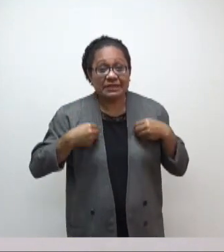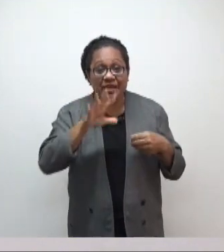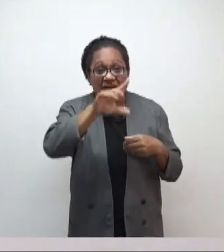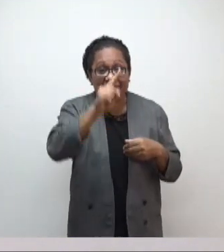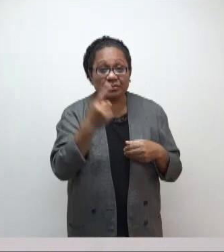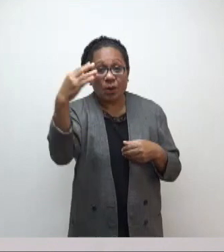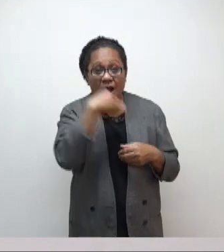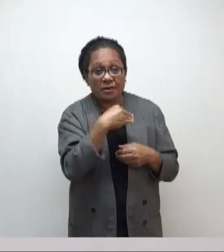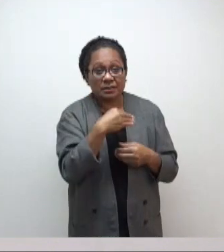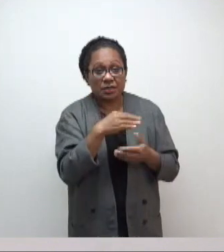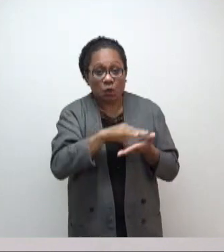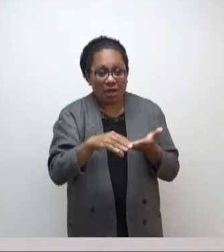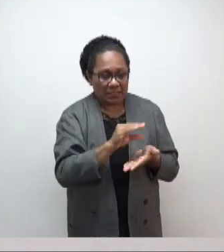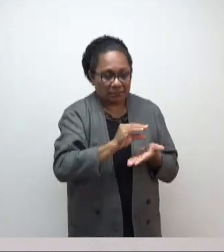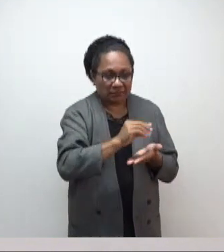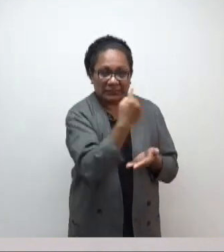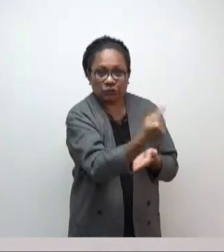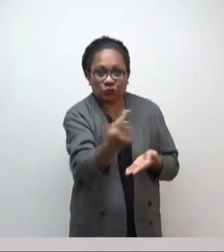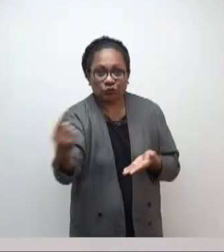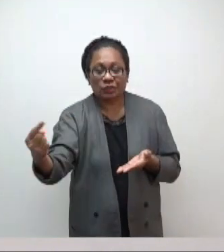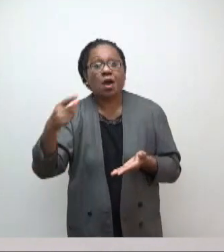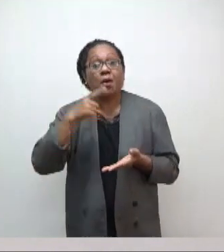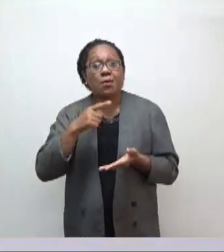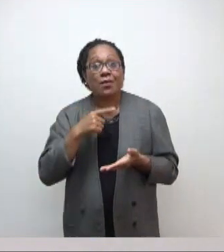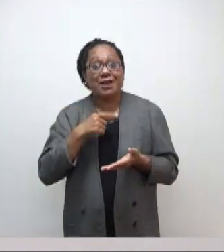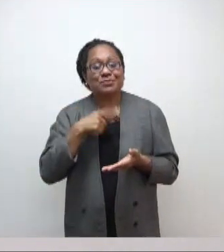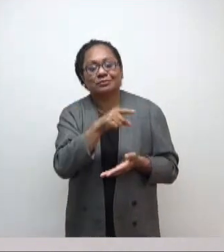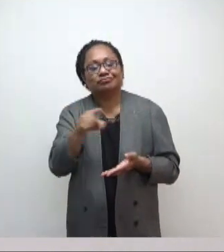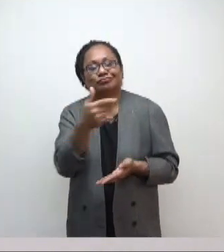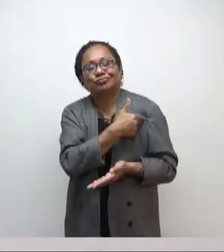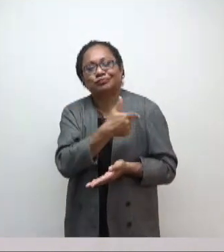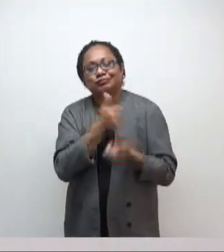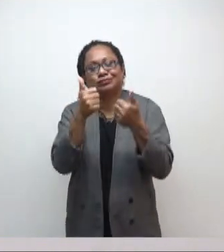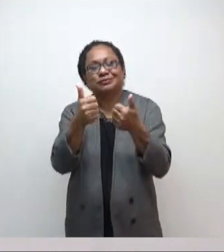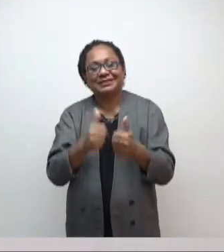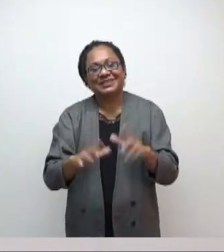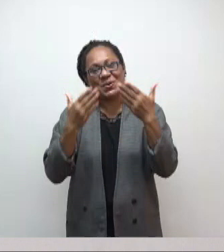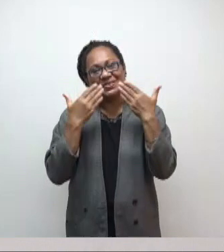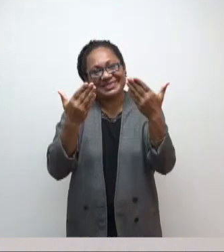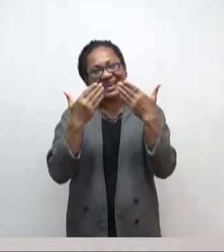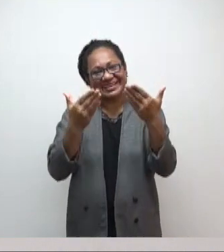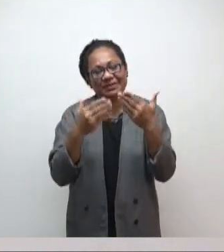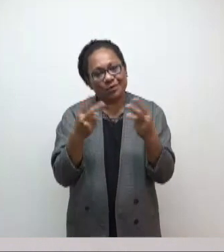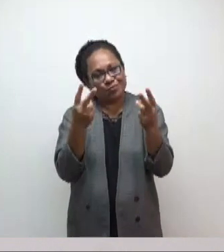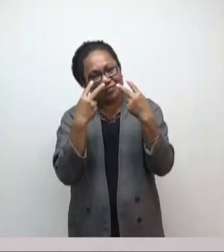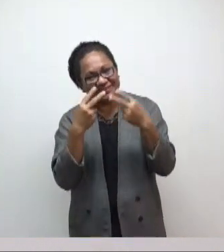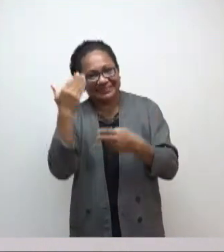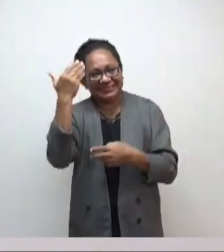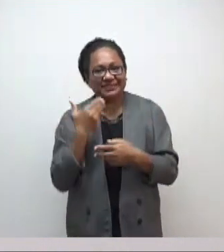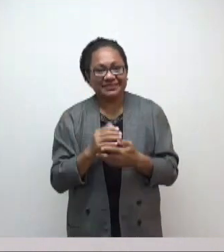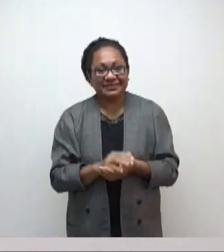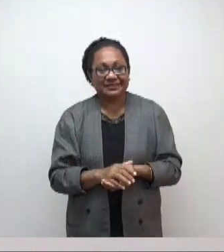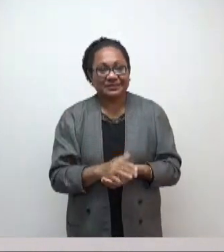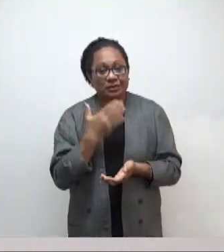each for taking the time to become fully vaccinated. Thank you for being with us this evening.